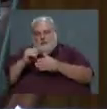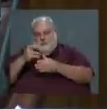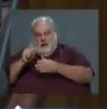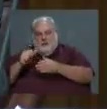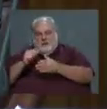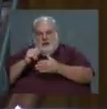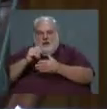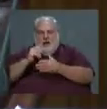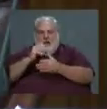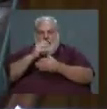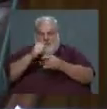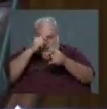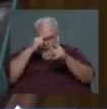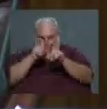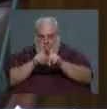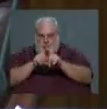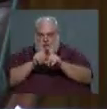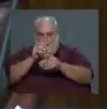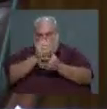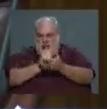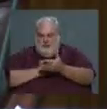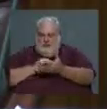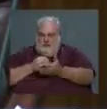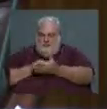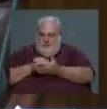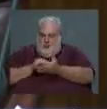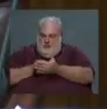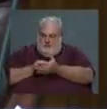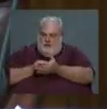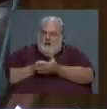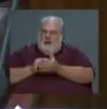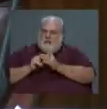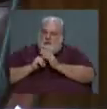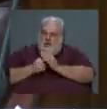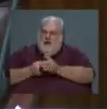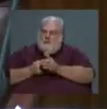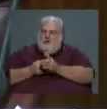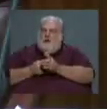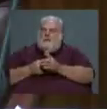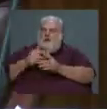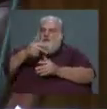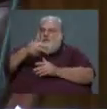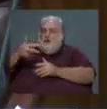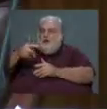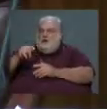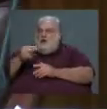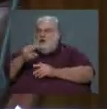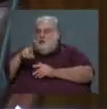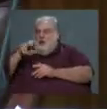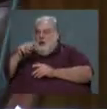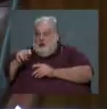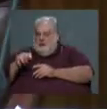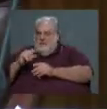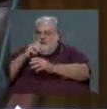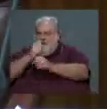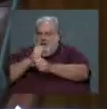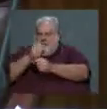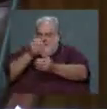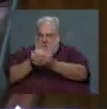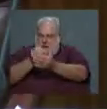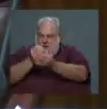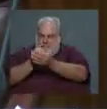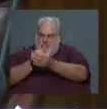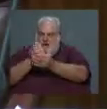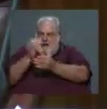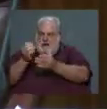approval of the bond purchase agreement in connection therewith, to authorize the execution and delivery of a third supplemental trust indenture securing the bonds to